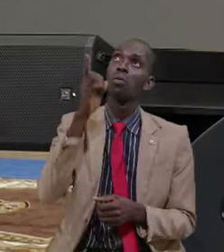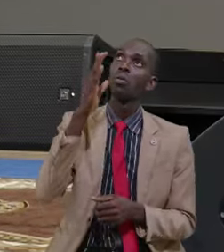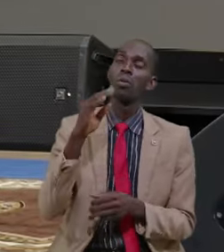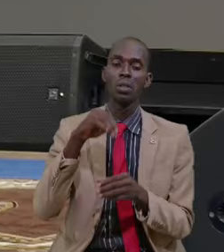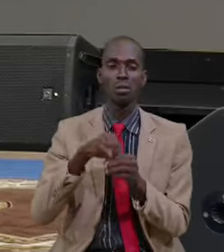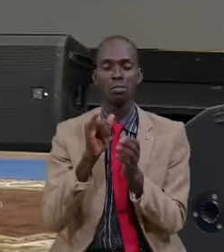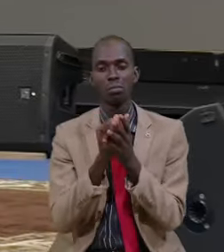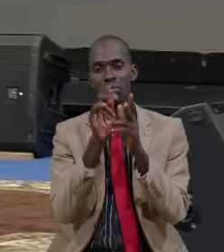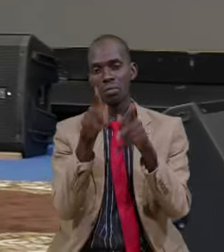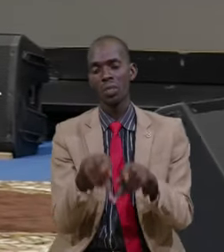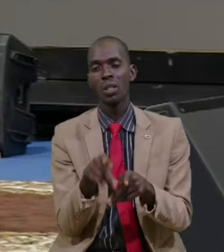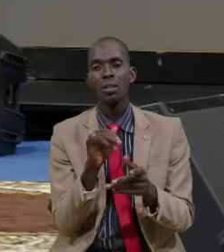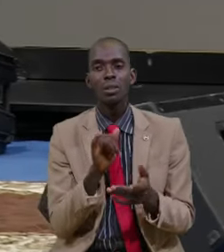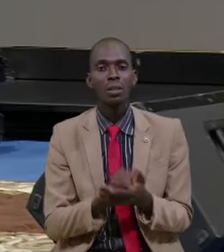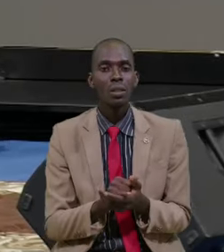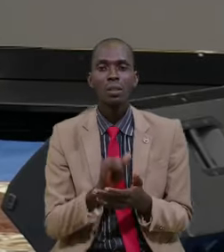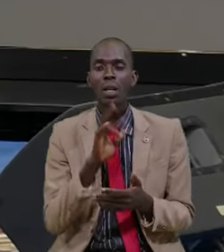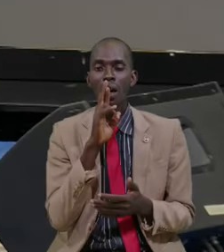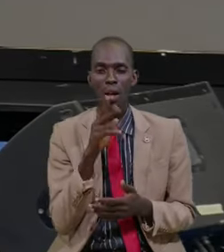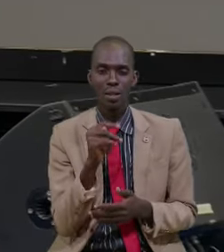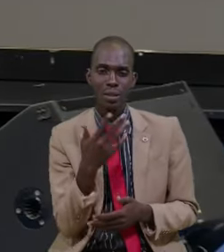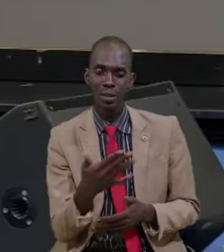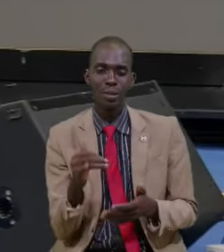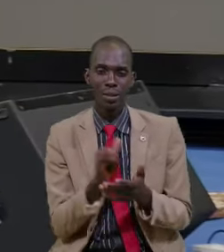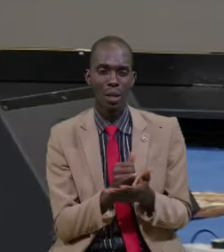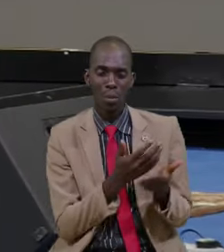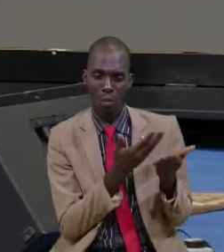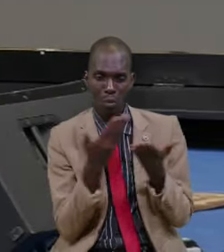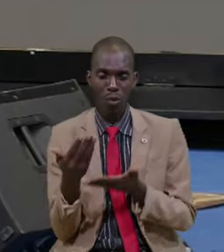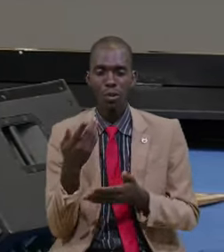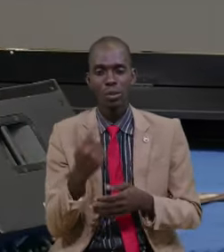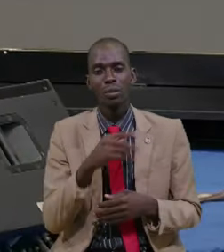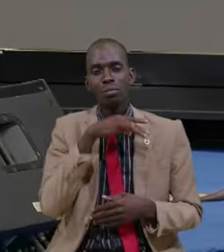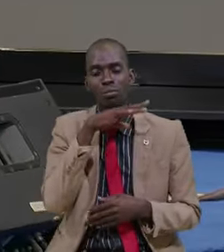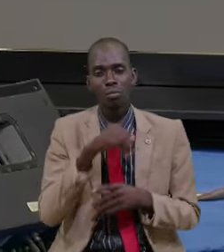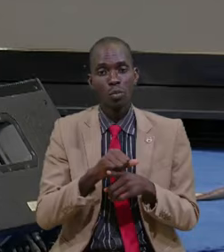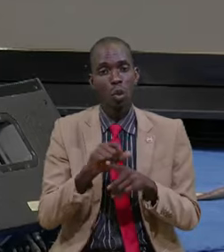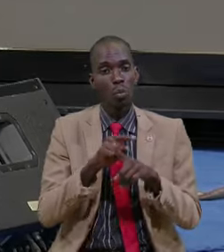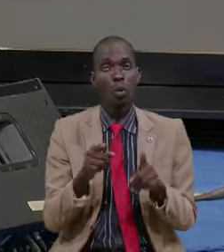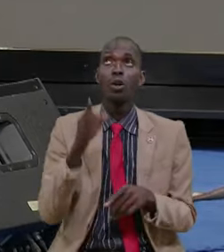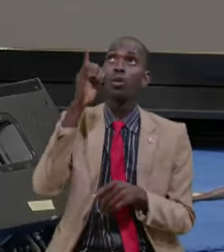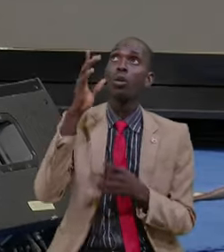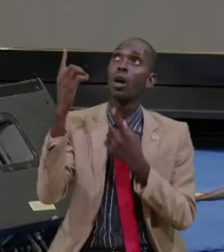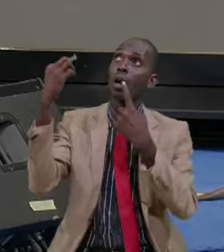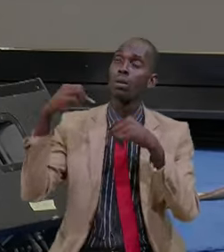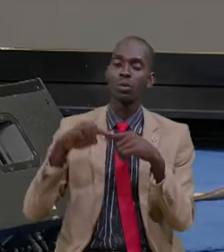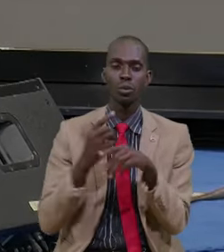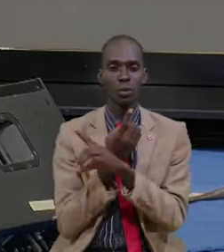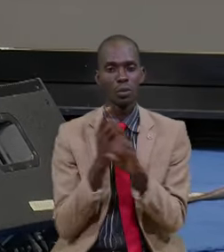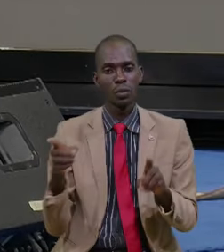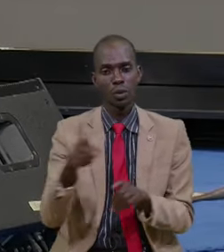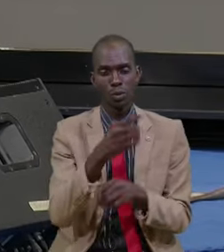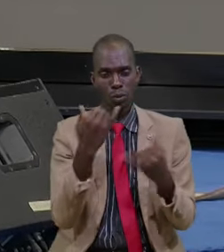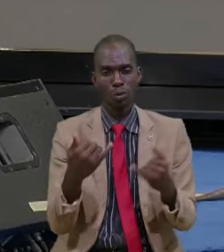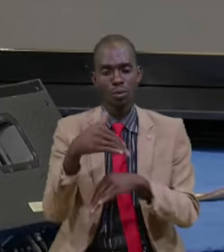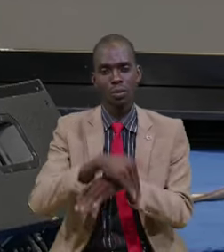so, those are the things that cause the corruption. But the Lord comes to deliver you tonight. I said the